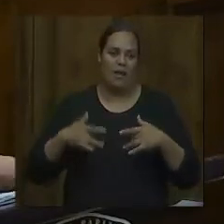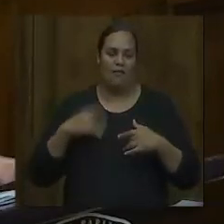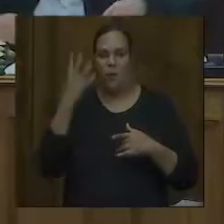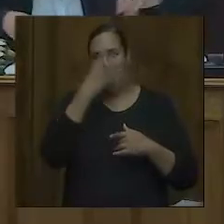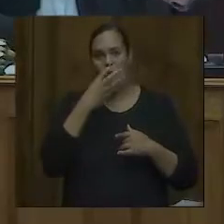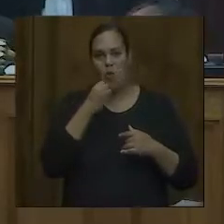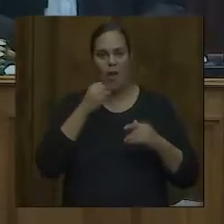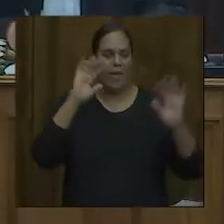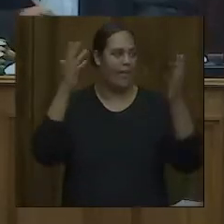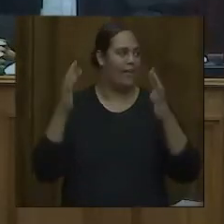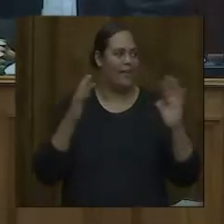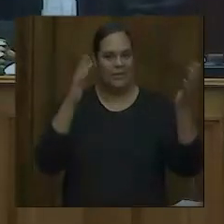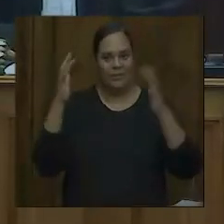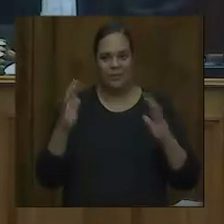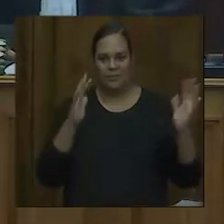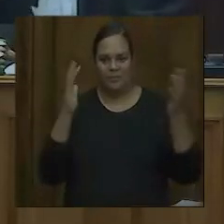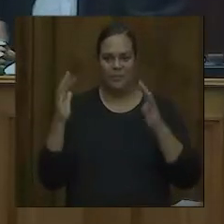dankie. Thank you.